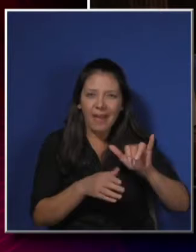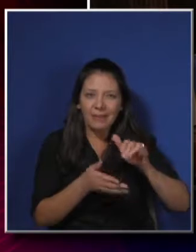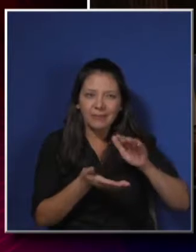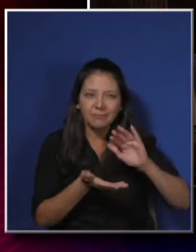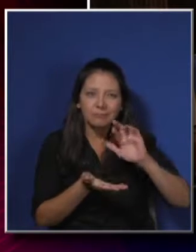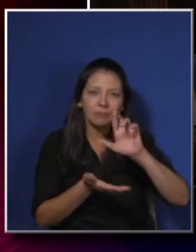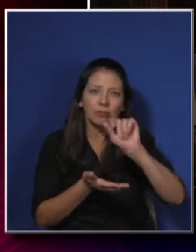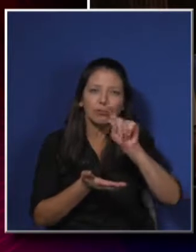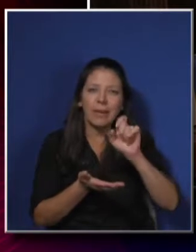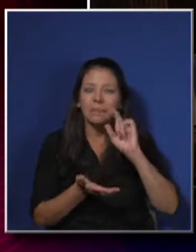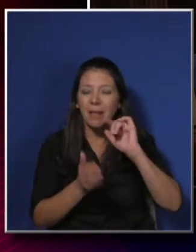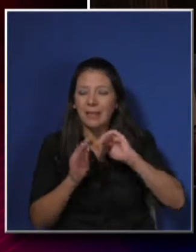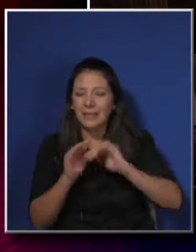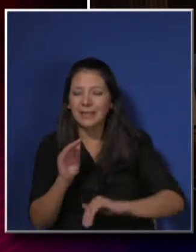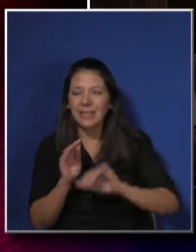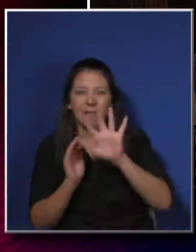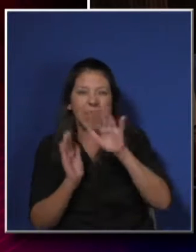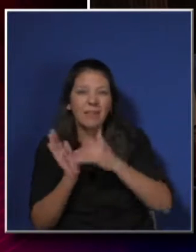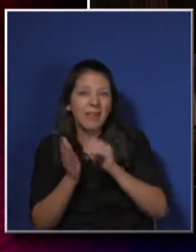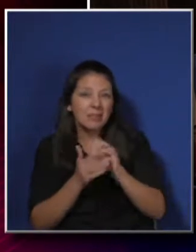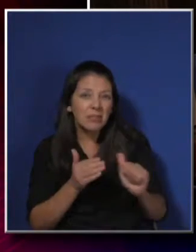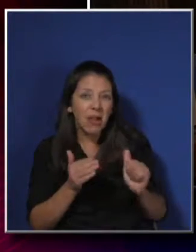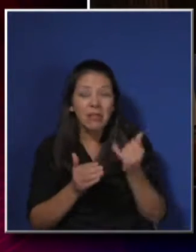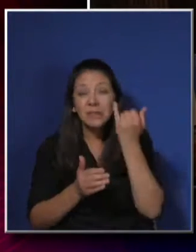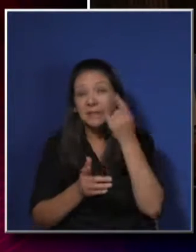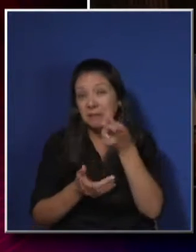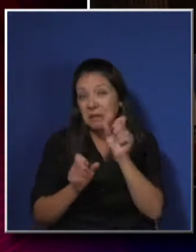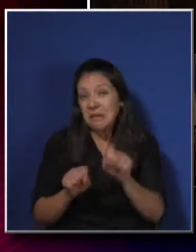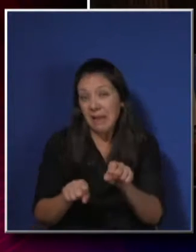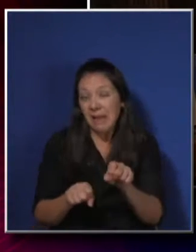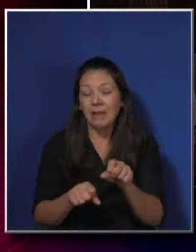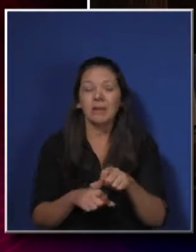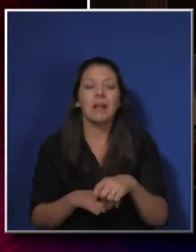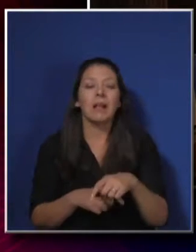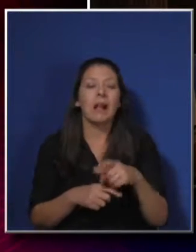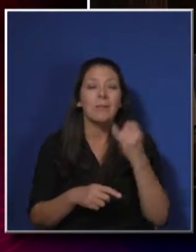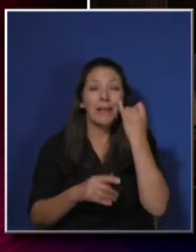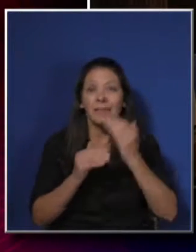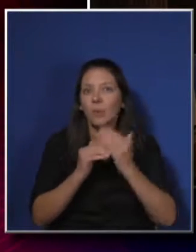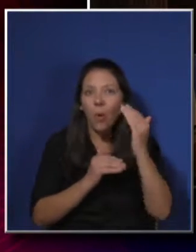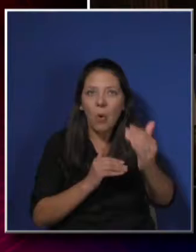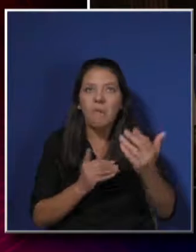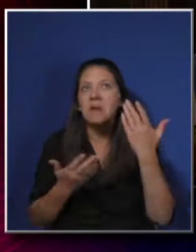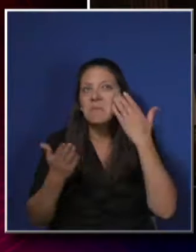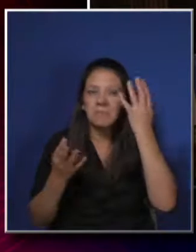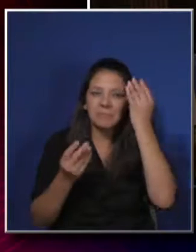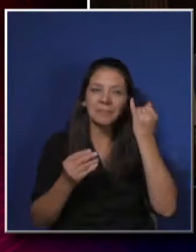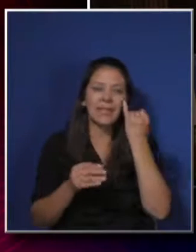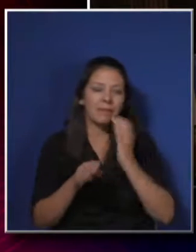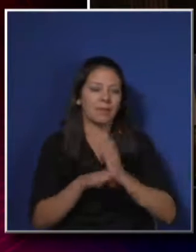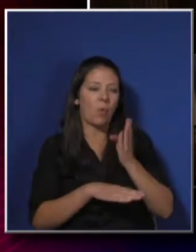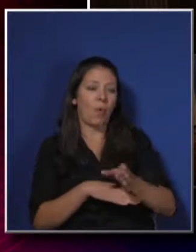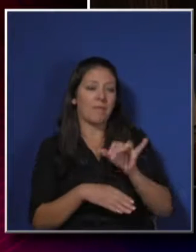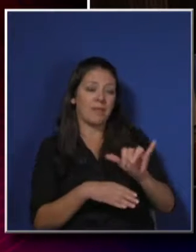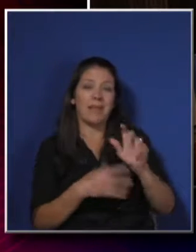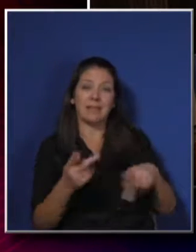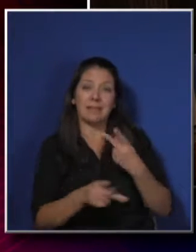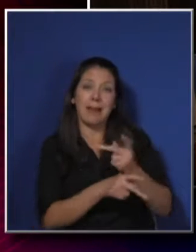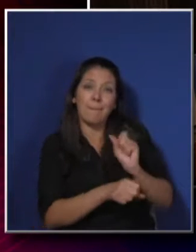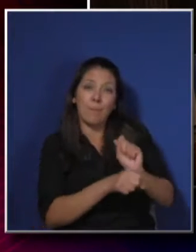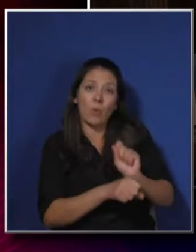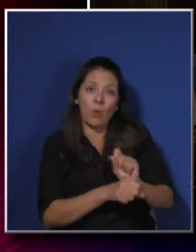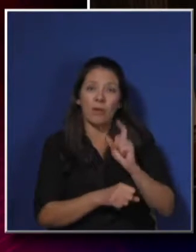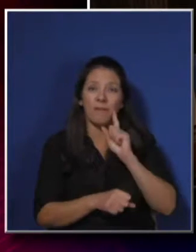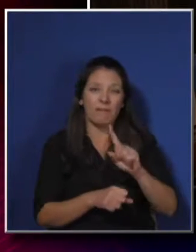than $5,000. Maybe it exceeds that if we think of, again, that limited scope of work for 10 or 15 hours for 3 to 6 months.